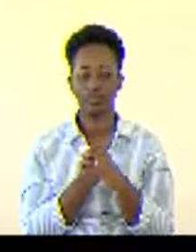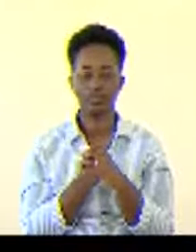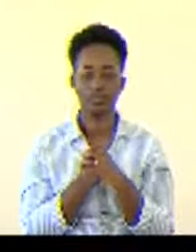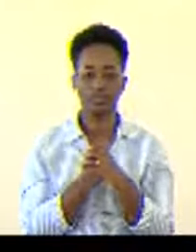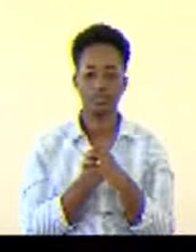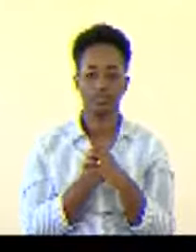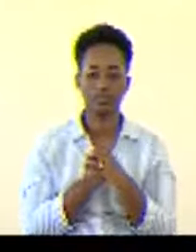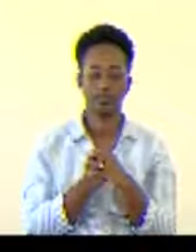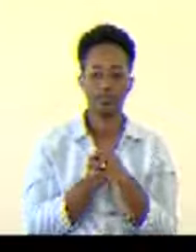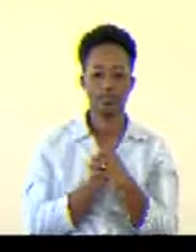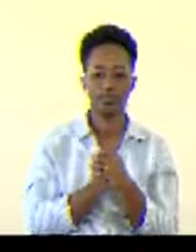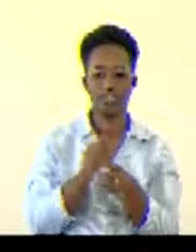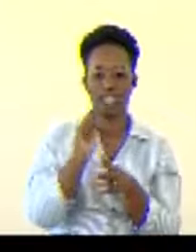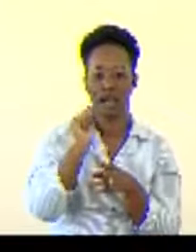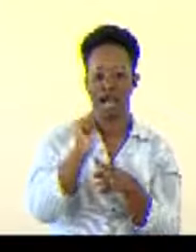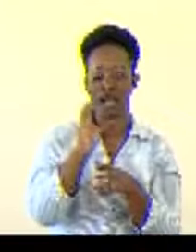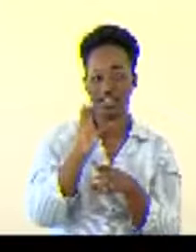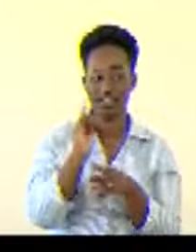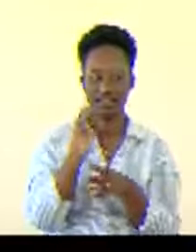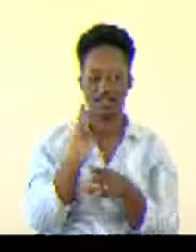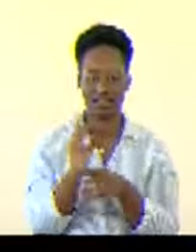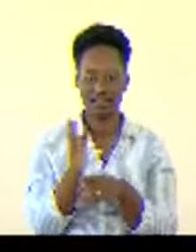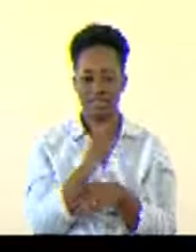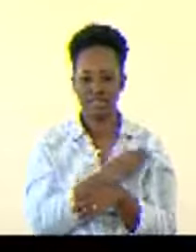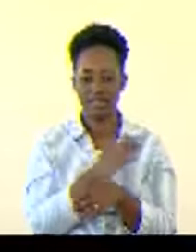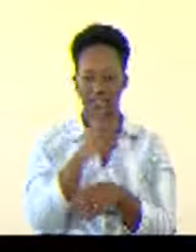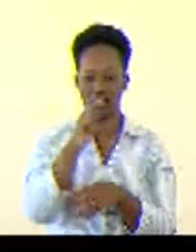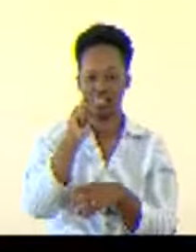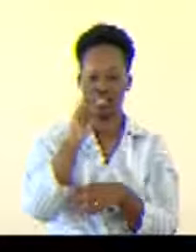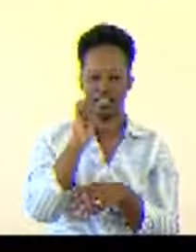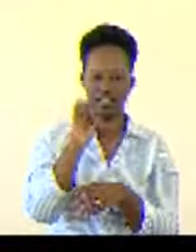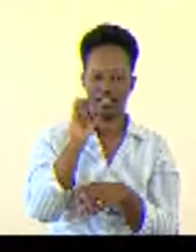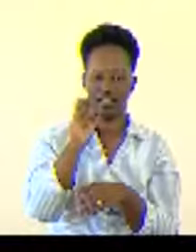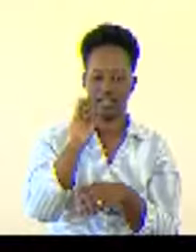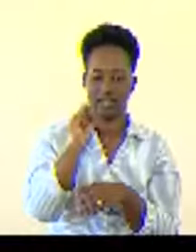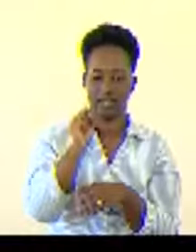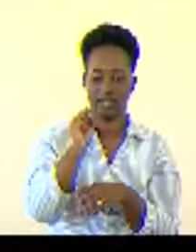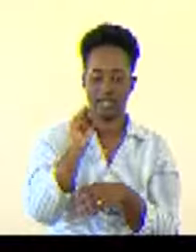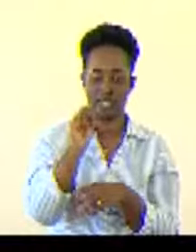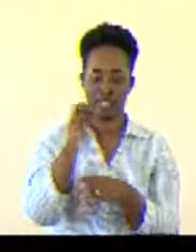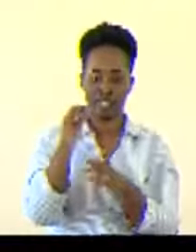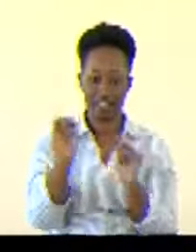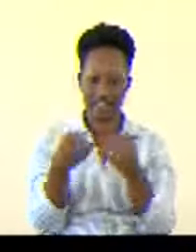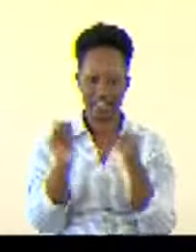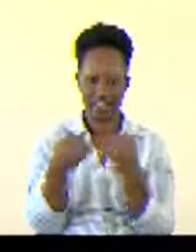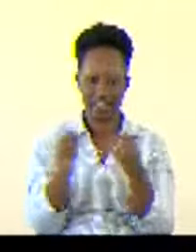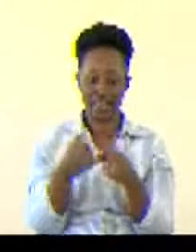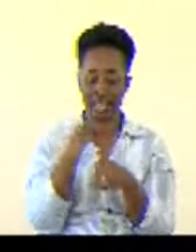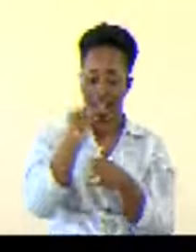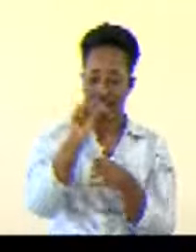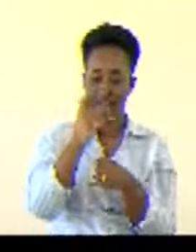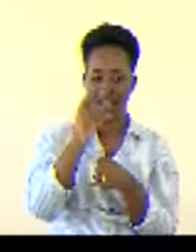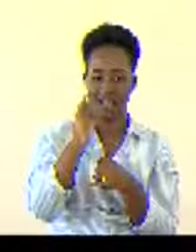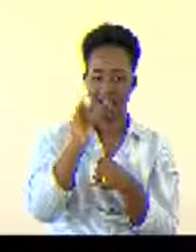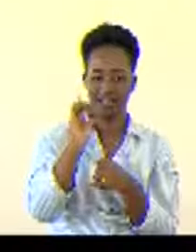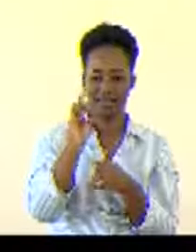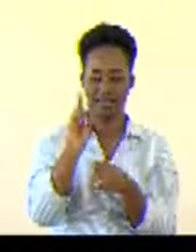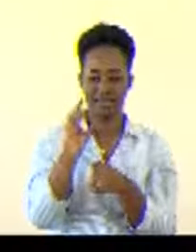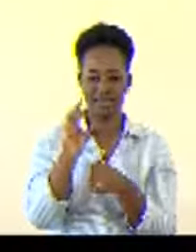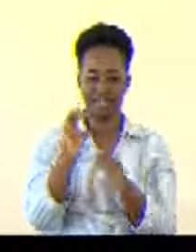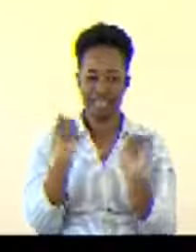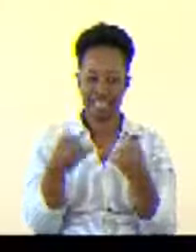is acid test ratio. The acid test ratio examines the most liquid resources of the